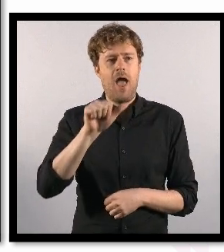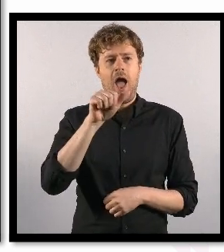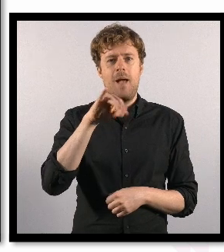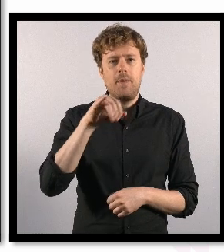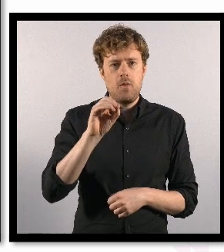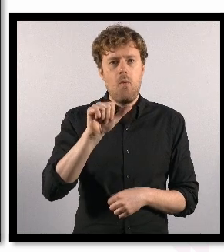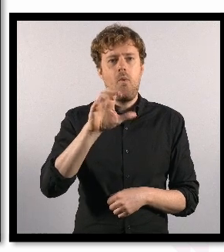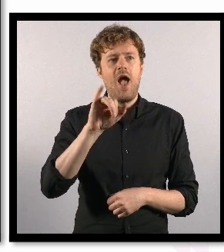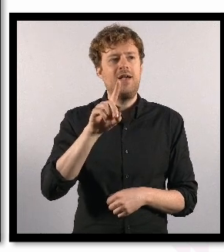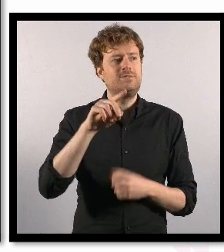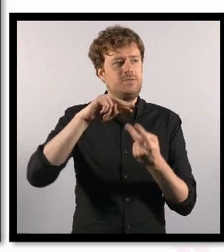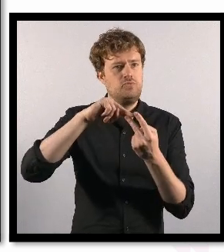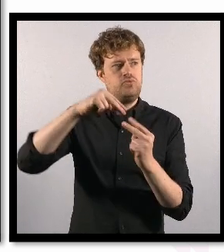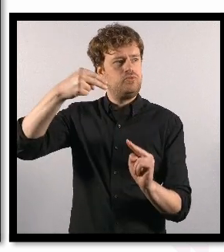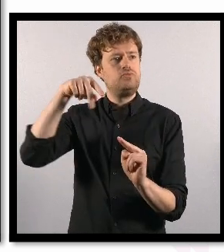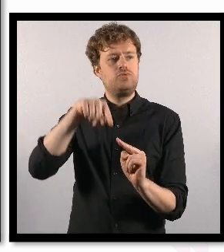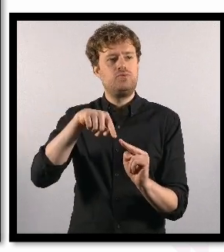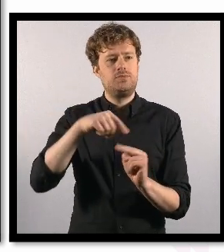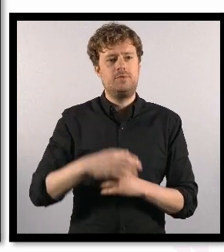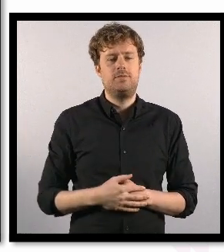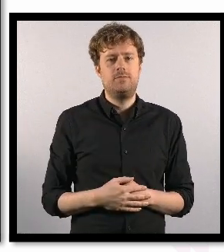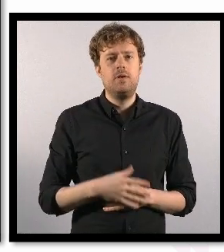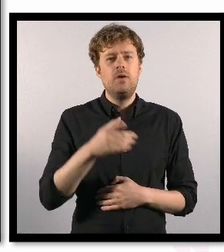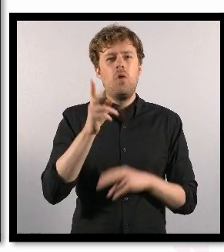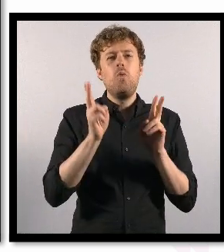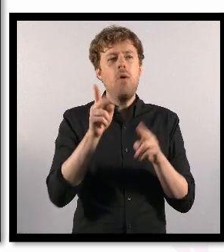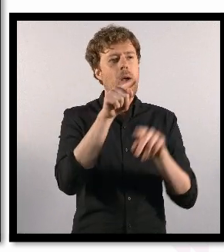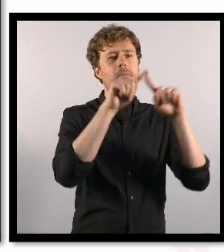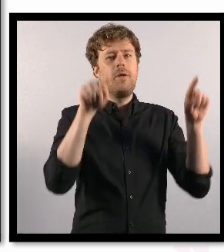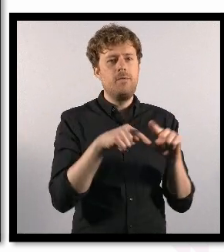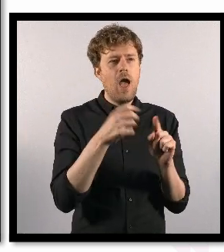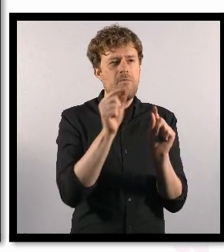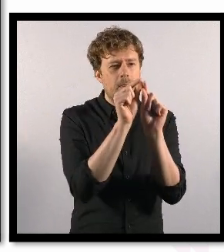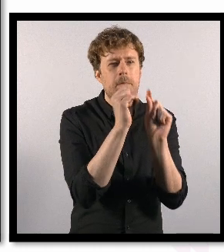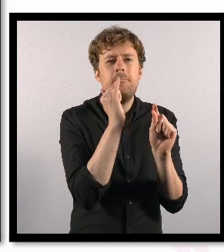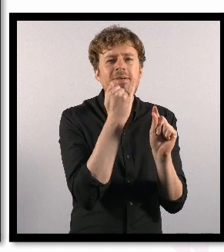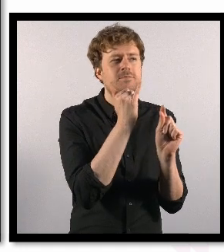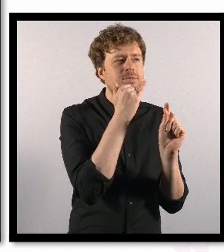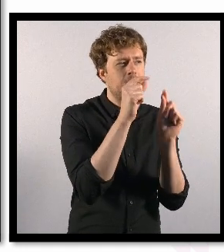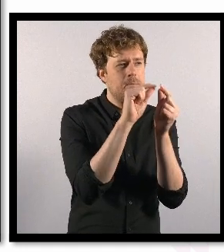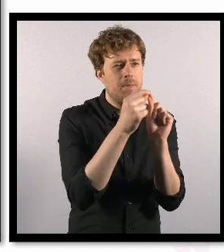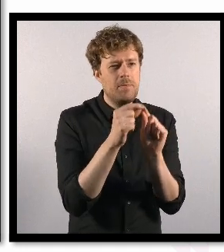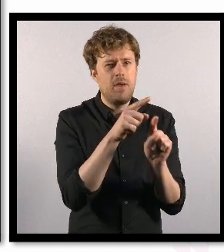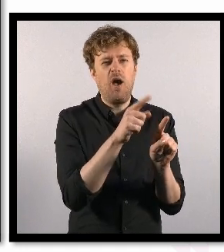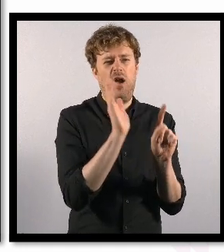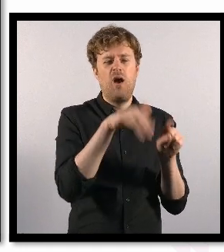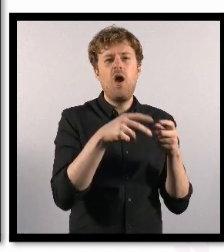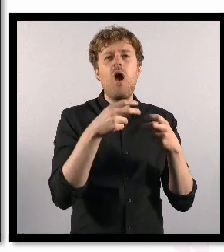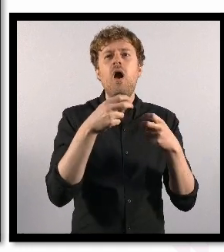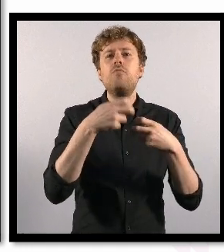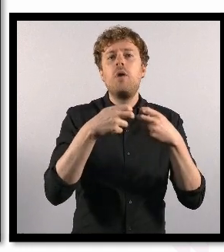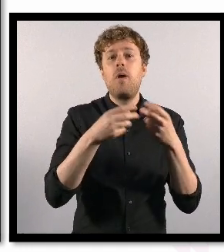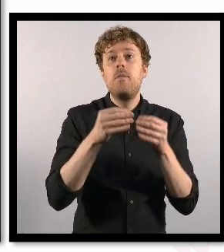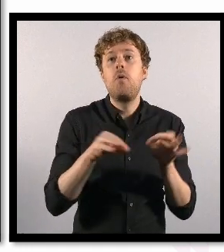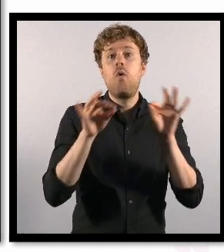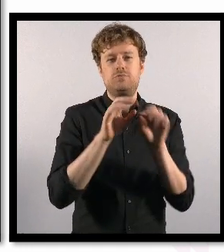infinity, making the ensemble useless. That's why we needed to change the neural architecture under the hood and come up with